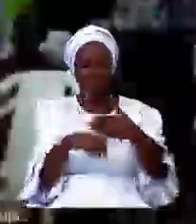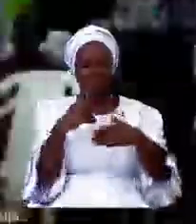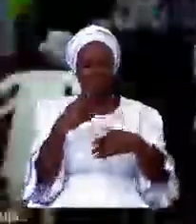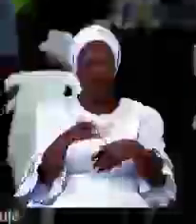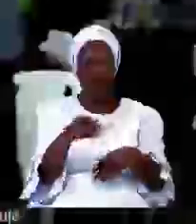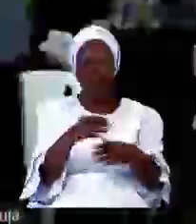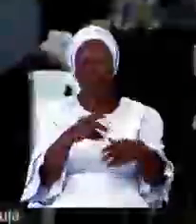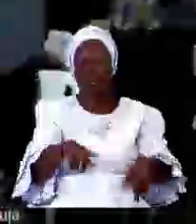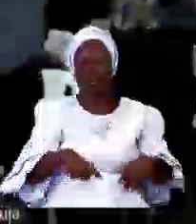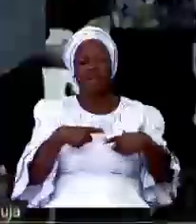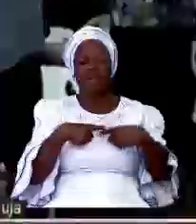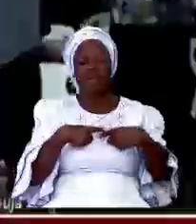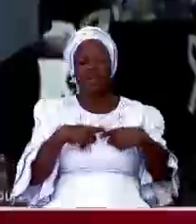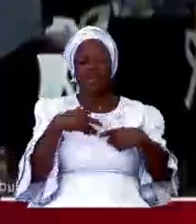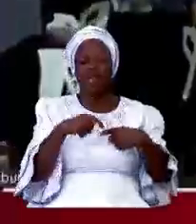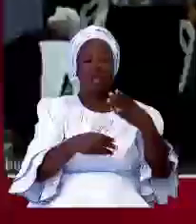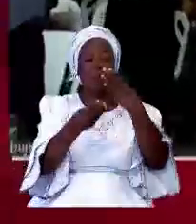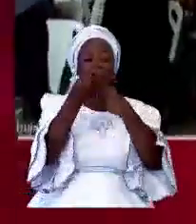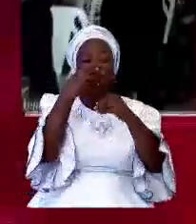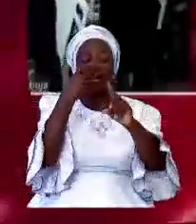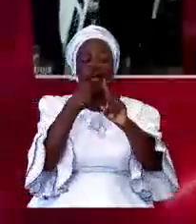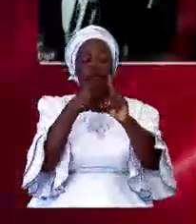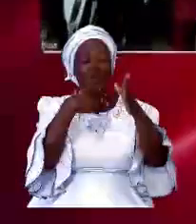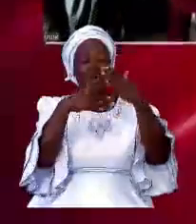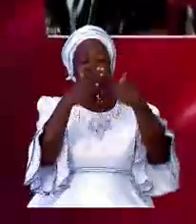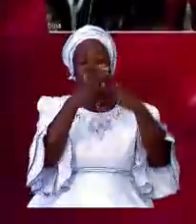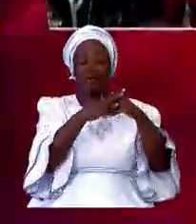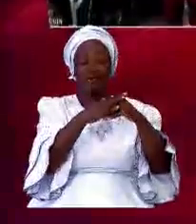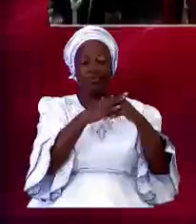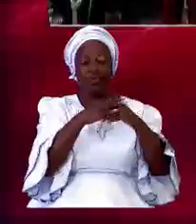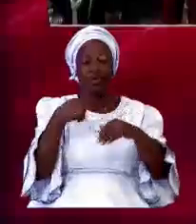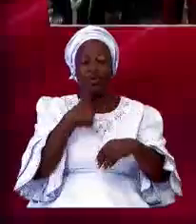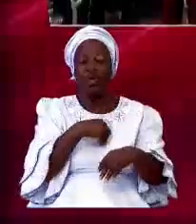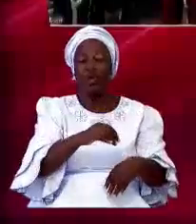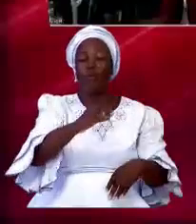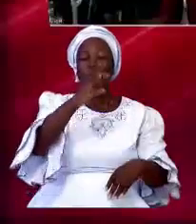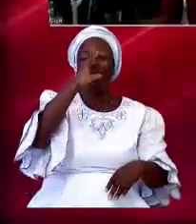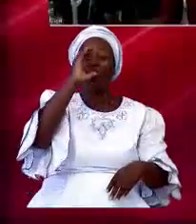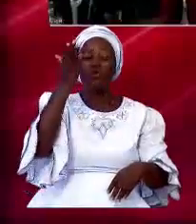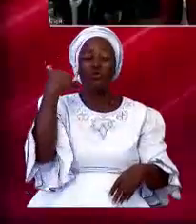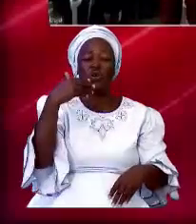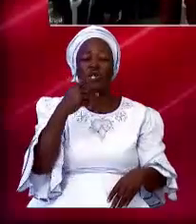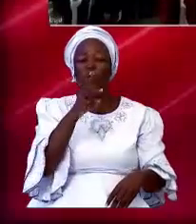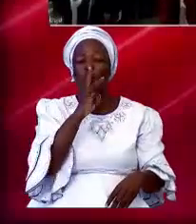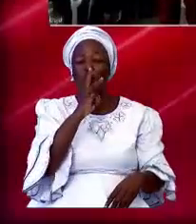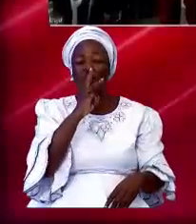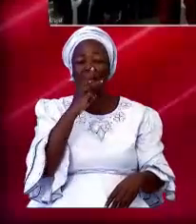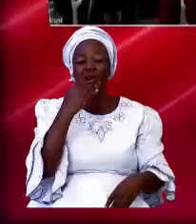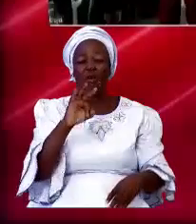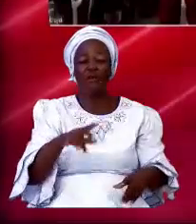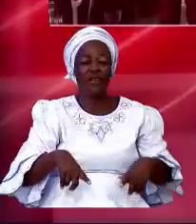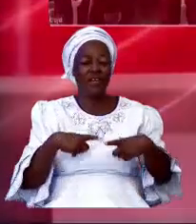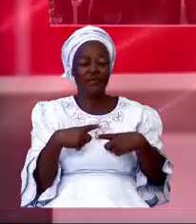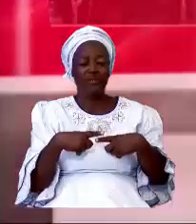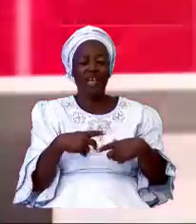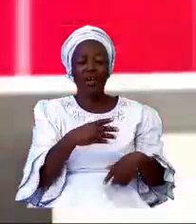We have taken the bread of life, the manna from heaven. We